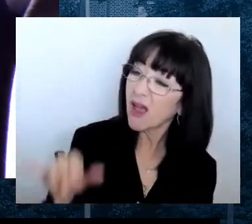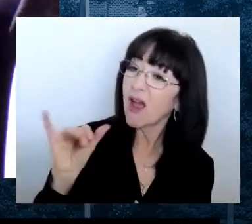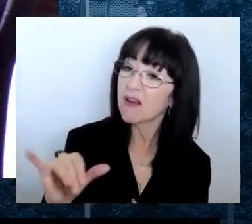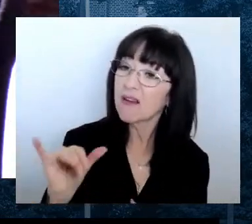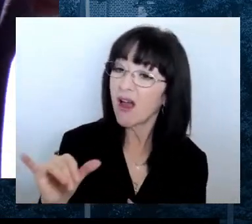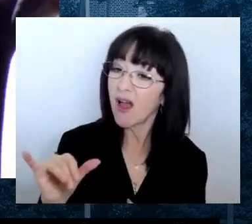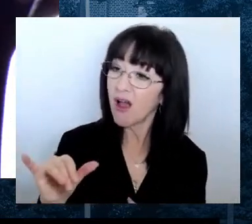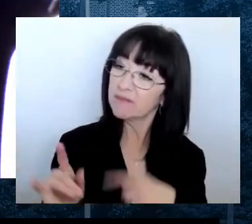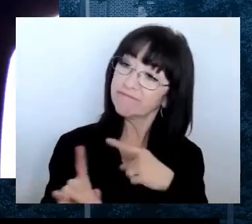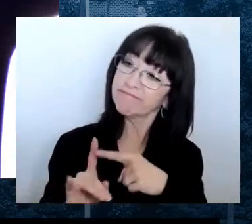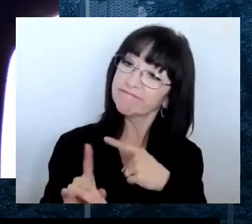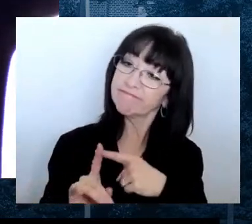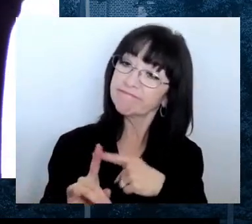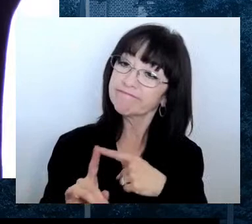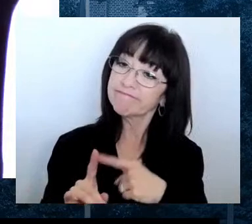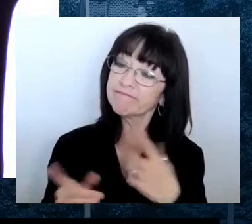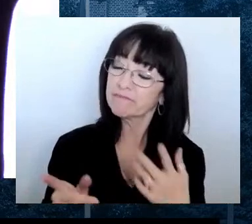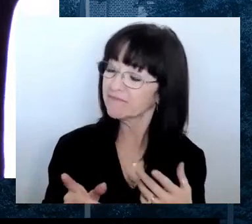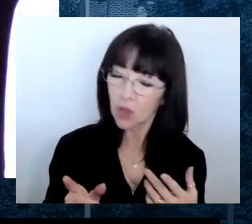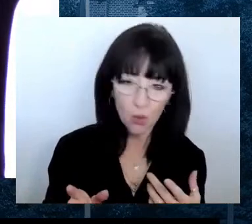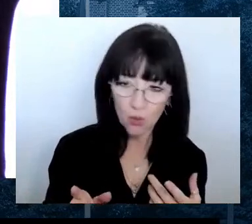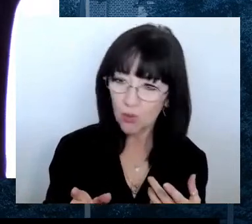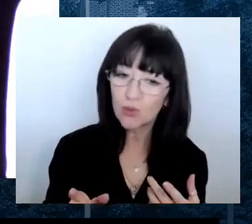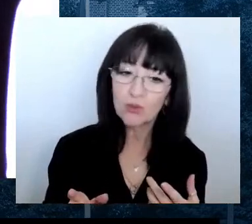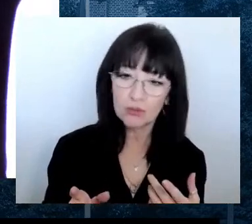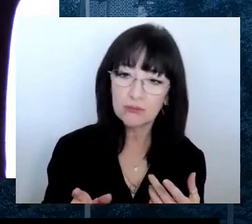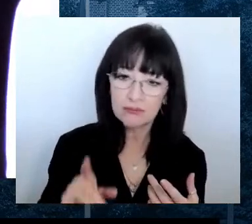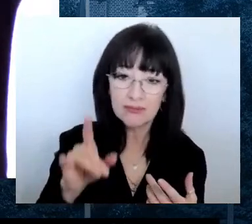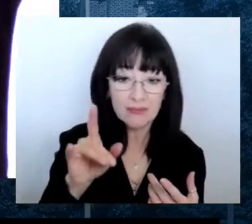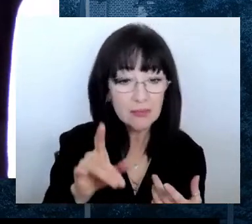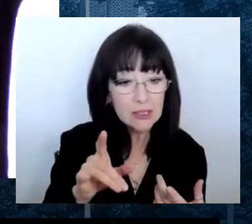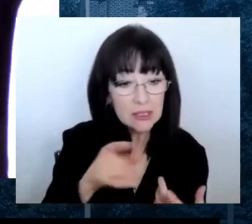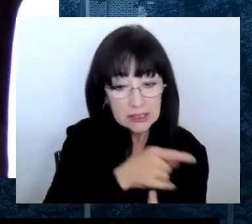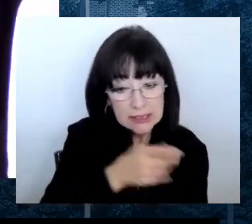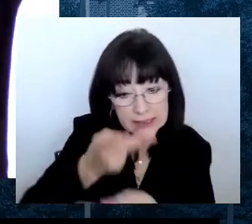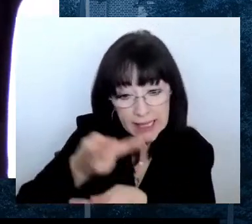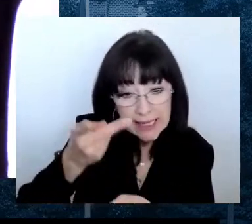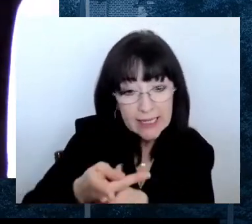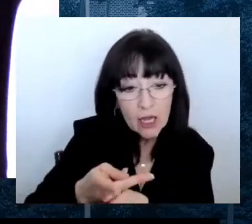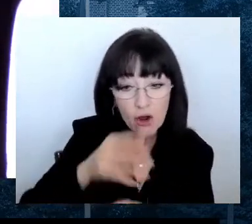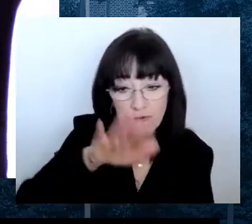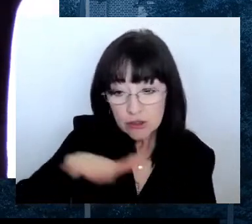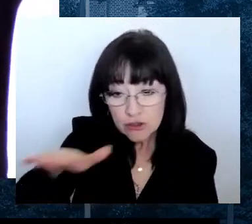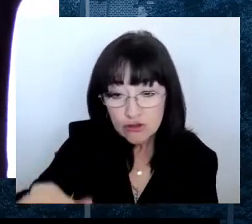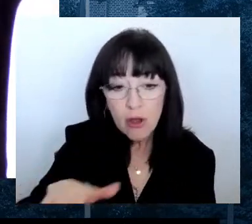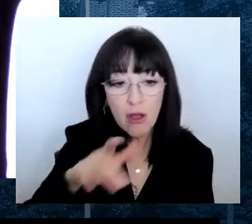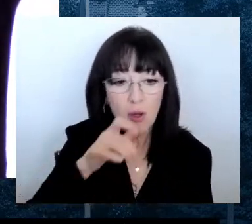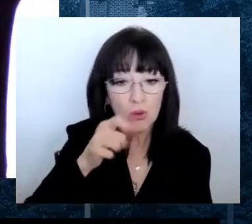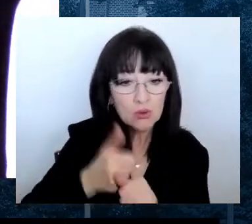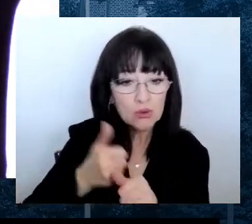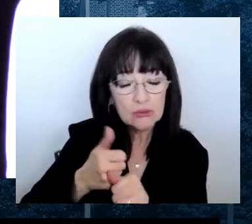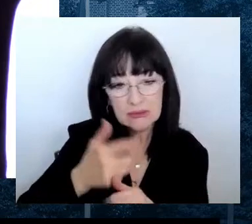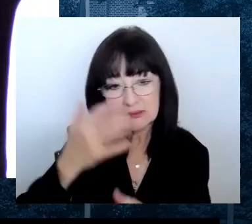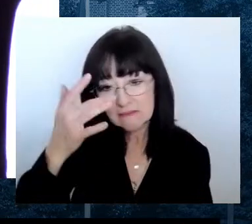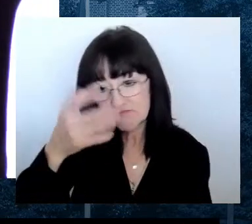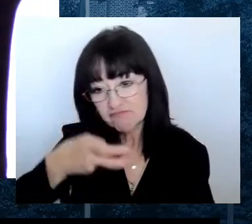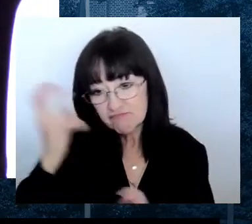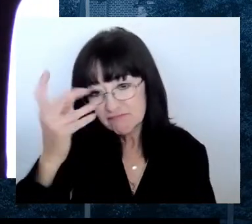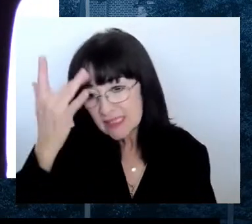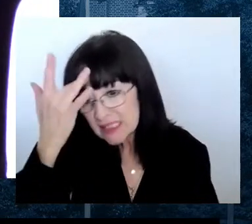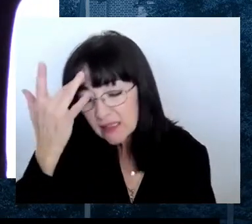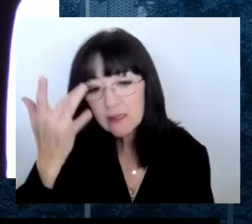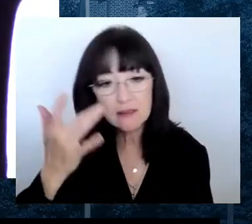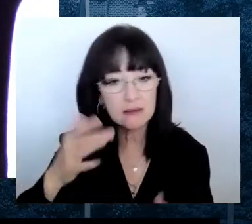welcome a child, take care of a loved one that is sick or dying, and deal with